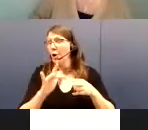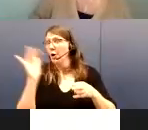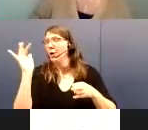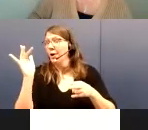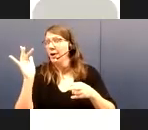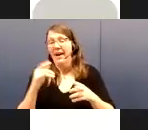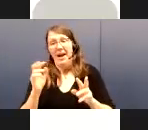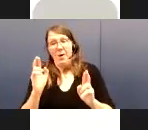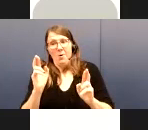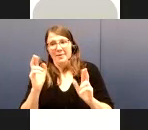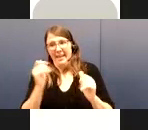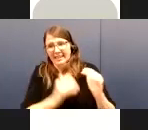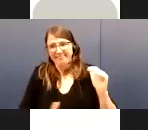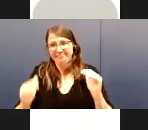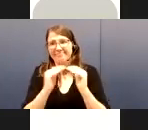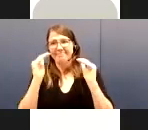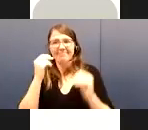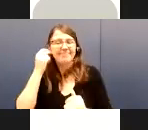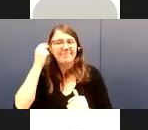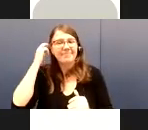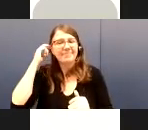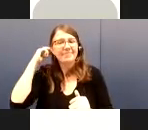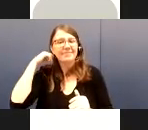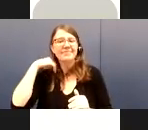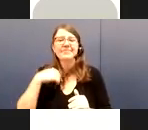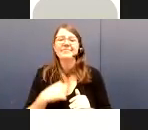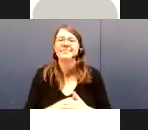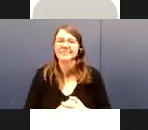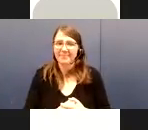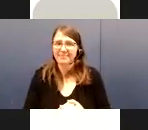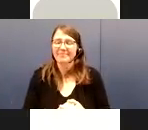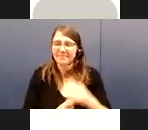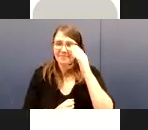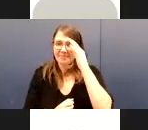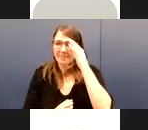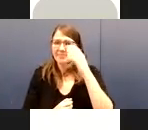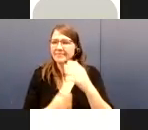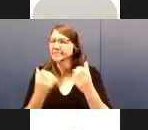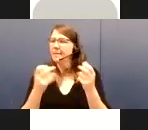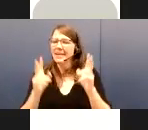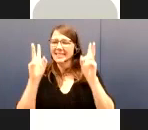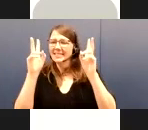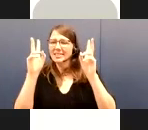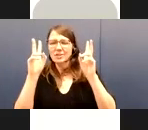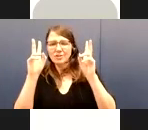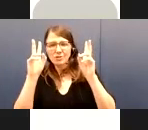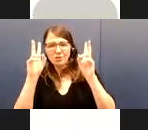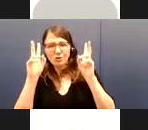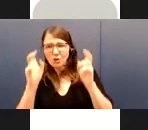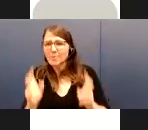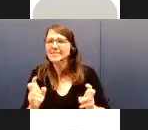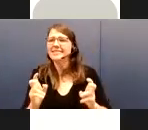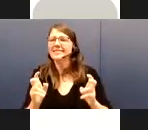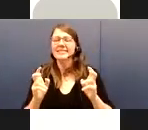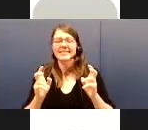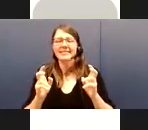things, you know, that kind of blend together quite well, I think, for the